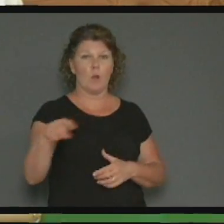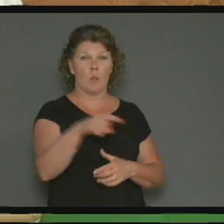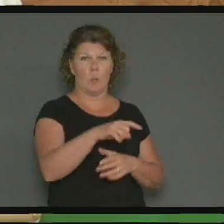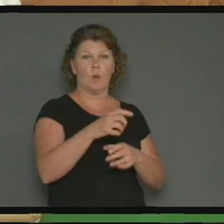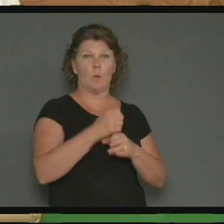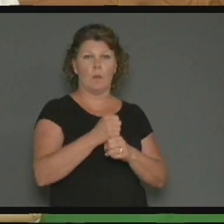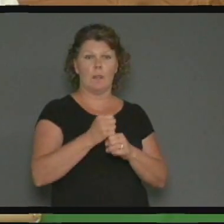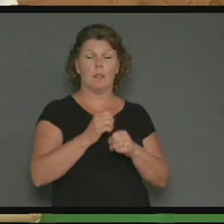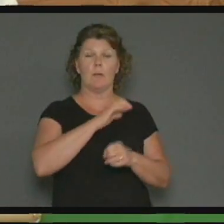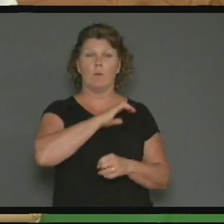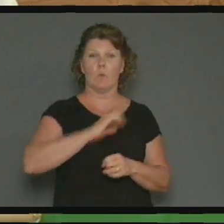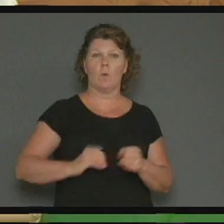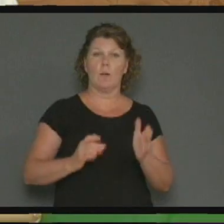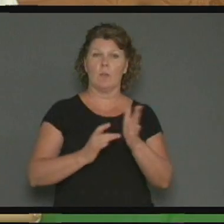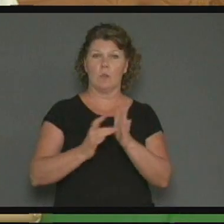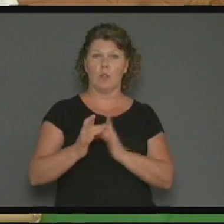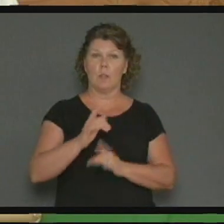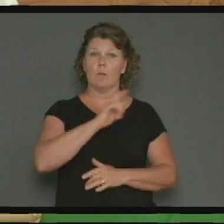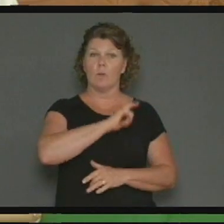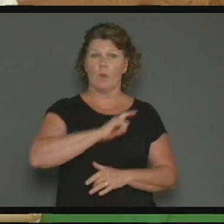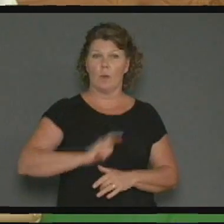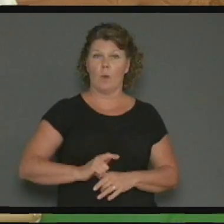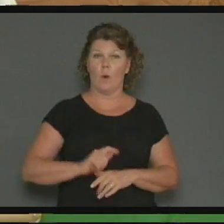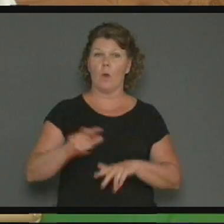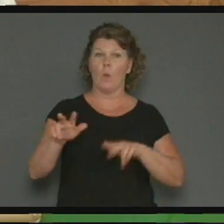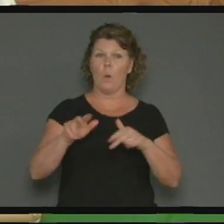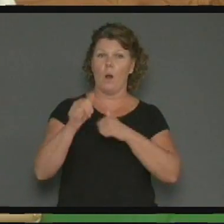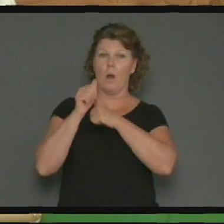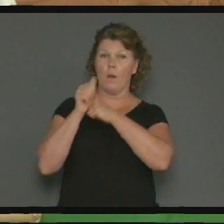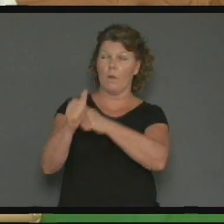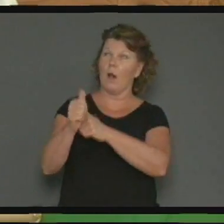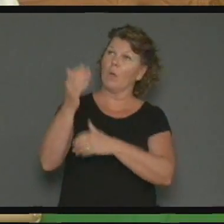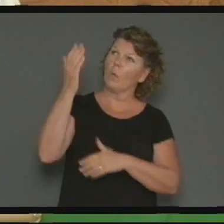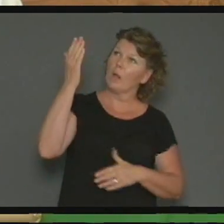Christ Jesus the Lord, so walk in him.